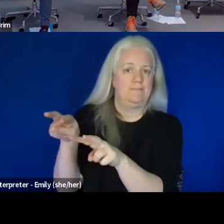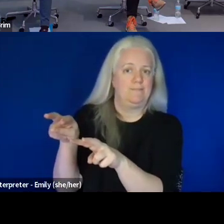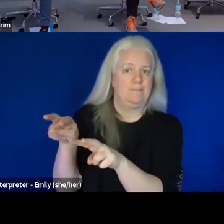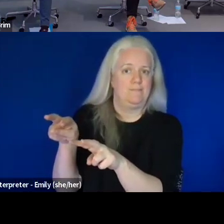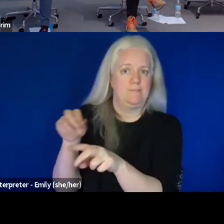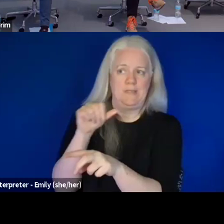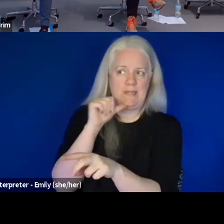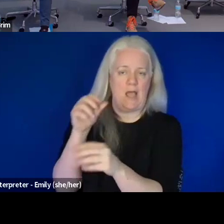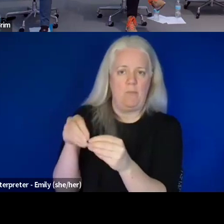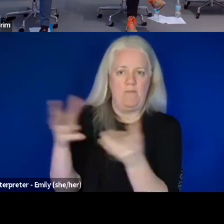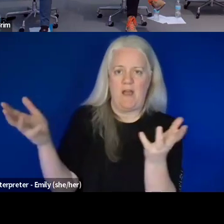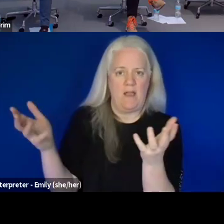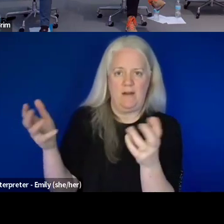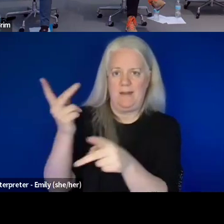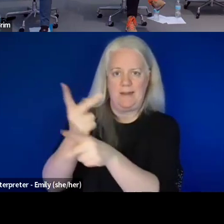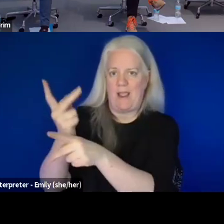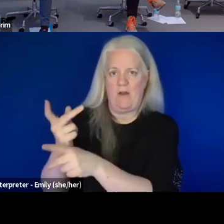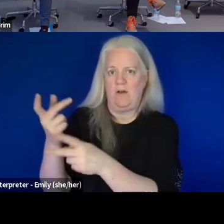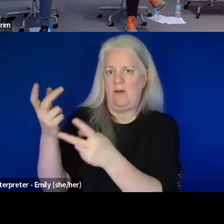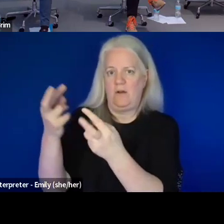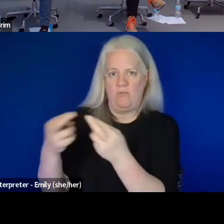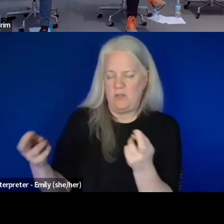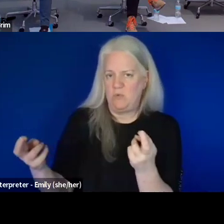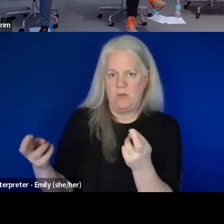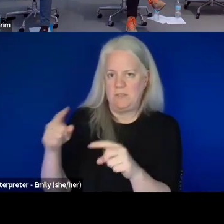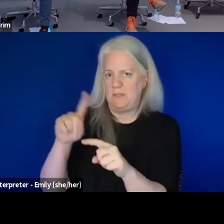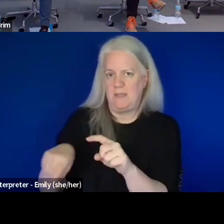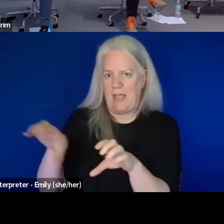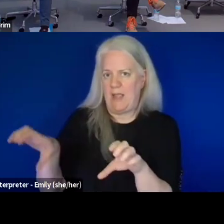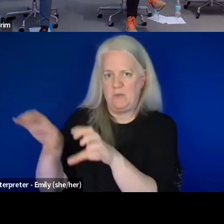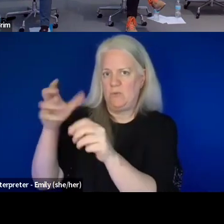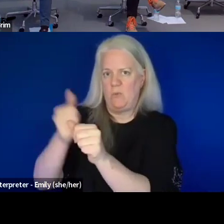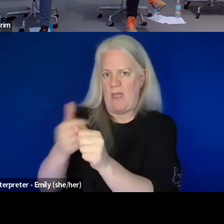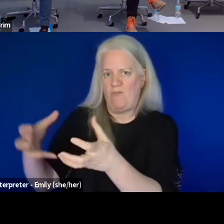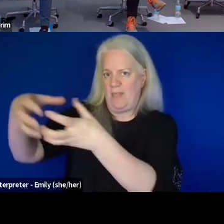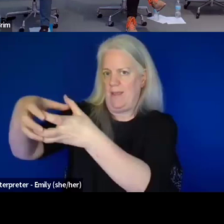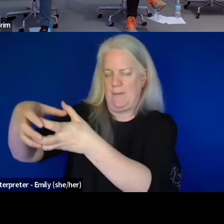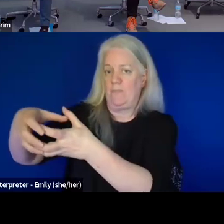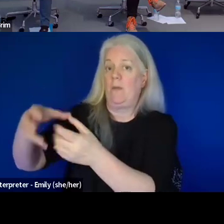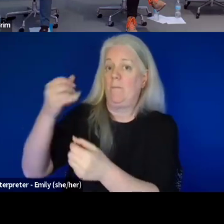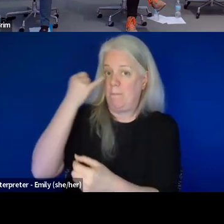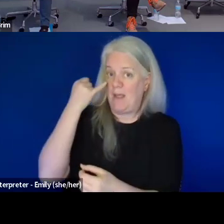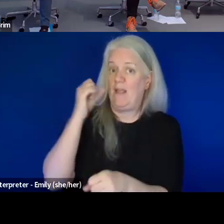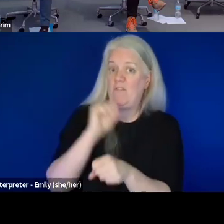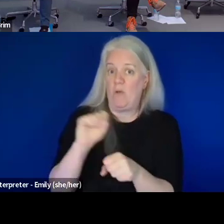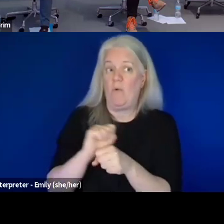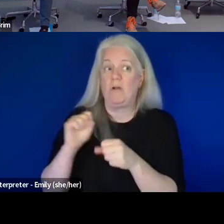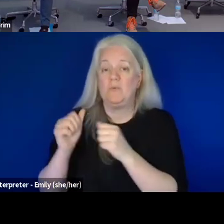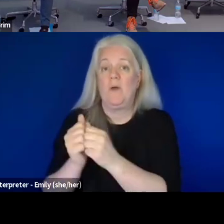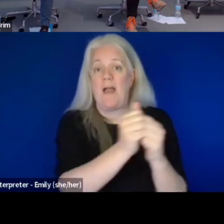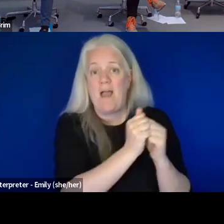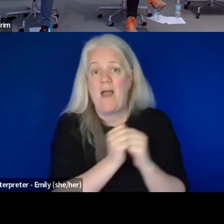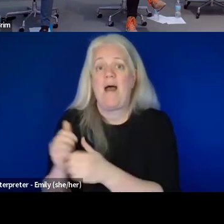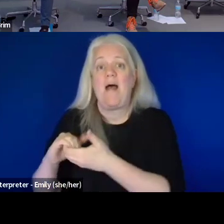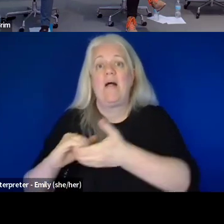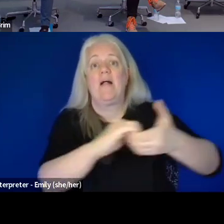care and resources and be able to encompass everything. However, if we work collectively, that's where we can